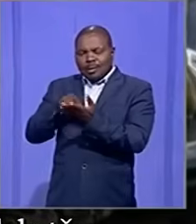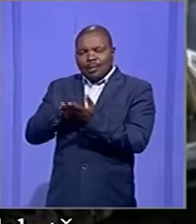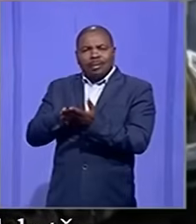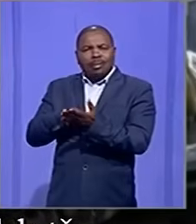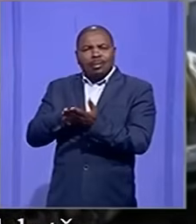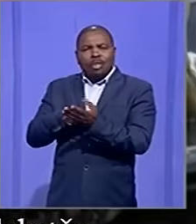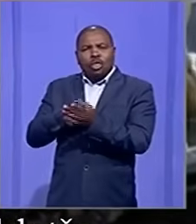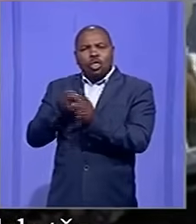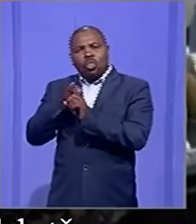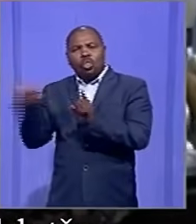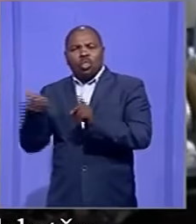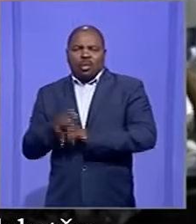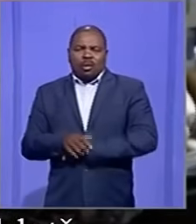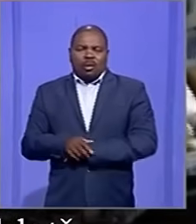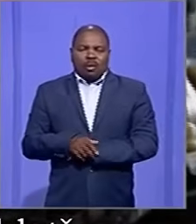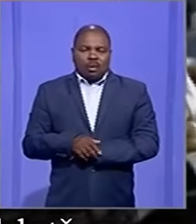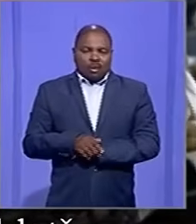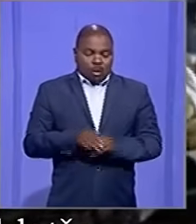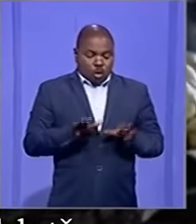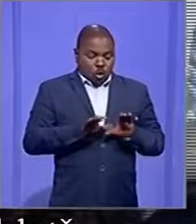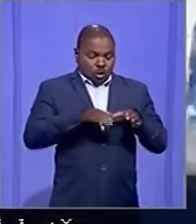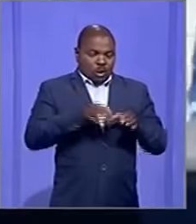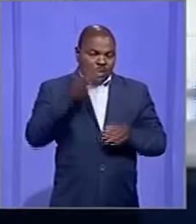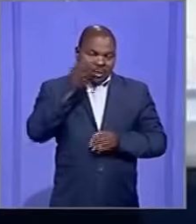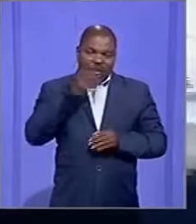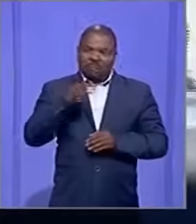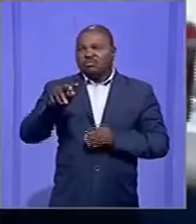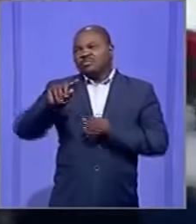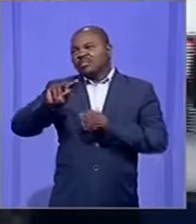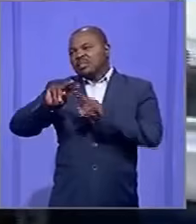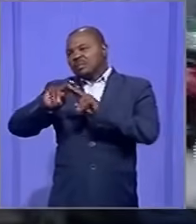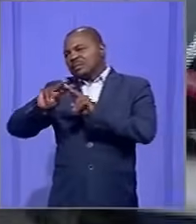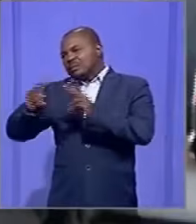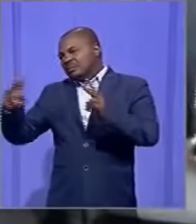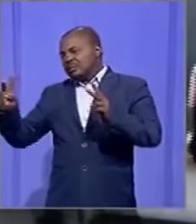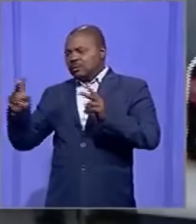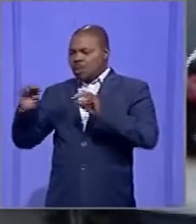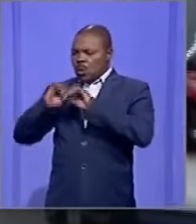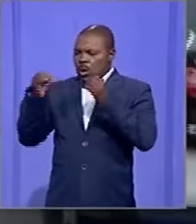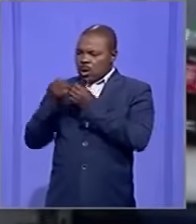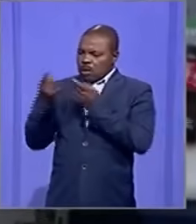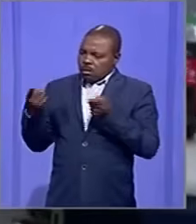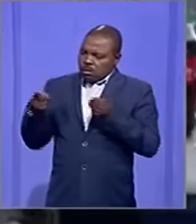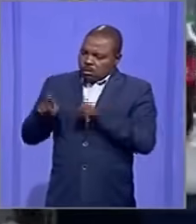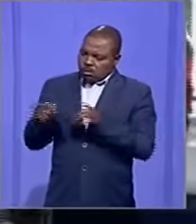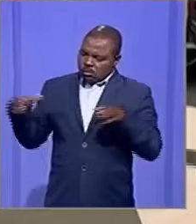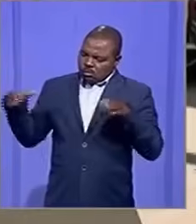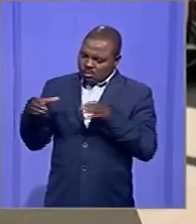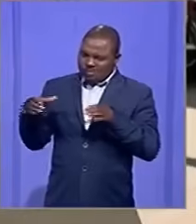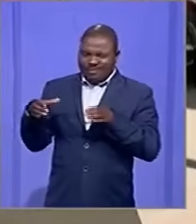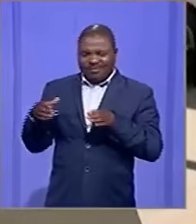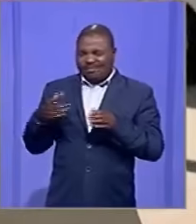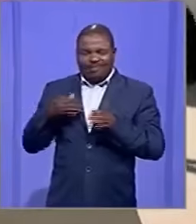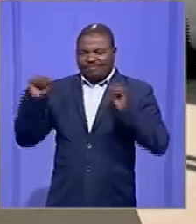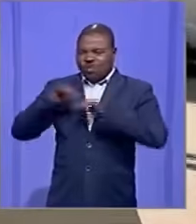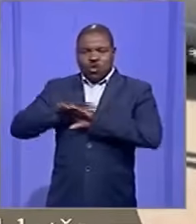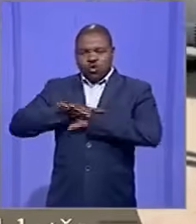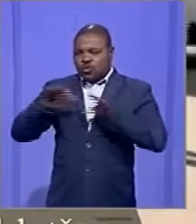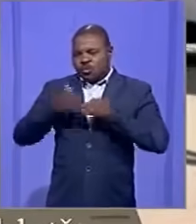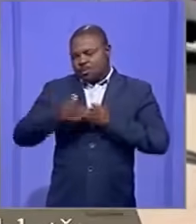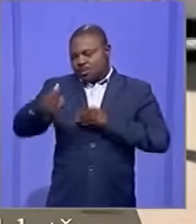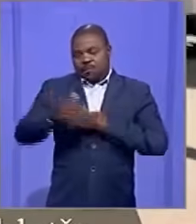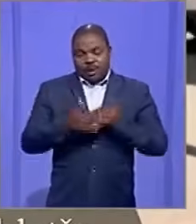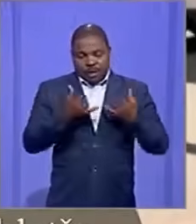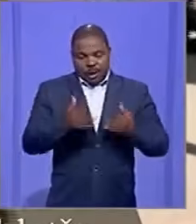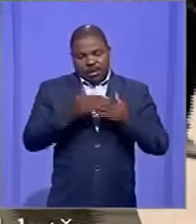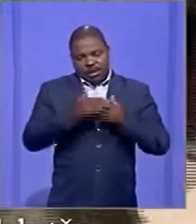this. Mokgatlo o re ba ka se saba karolo ya tumelelano ya seboka sa makgotlaganetšo le gore mo nakong ye maikemišetšo a bona ke go nea